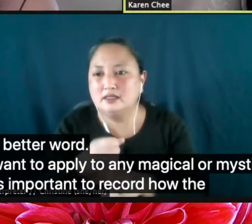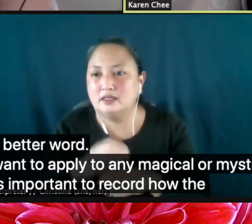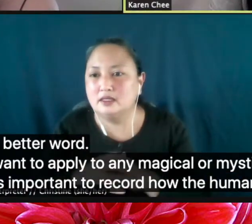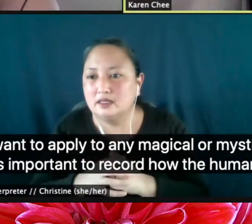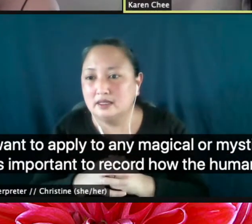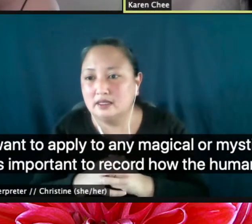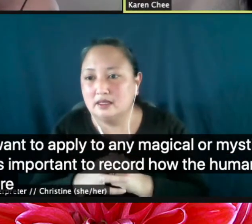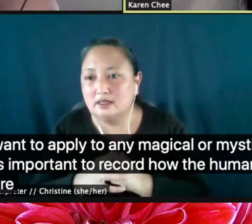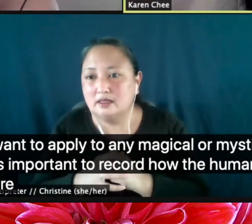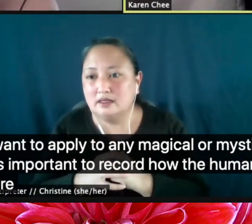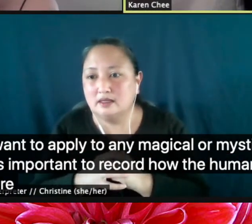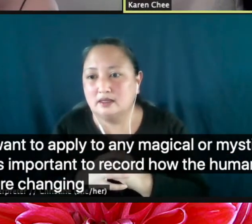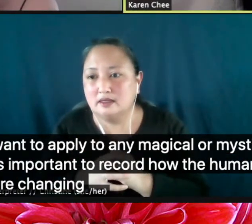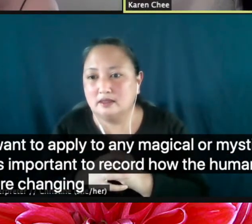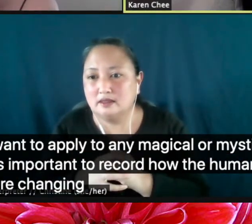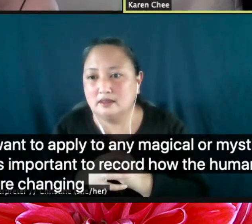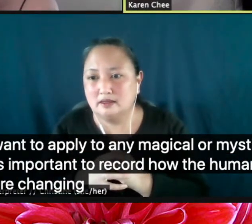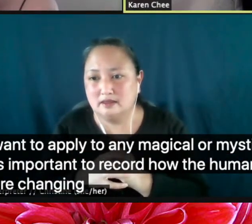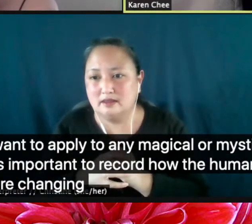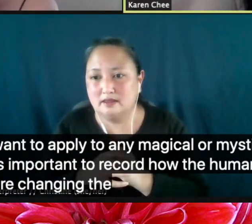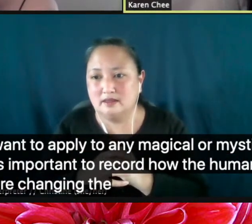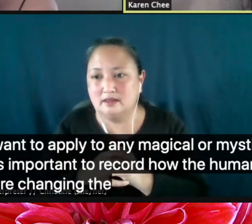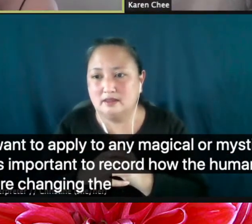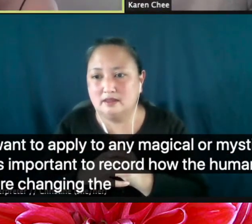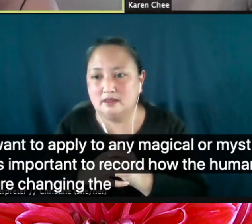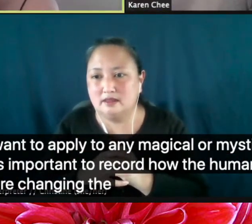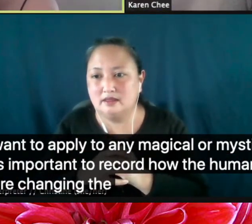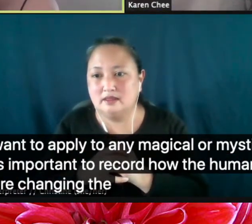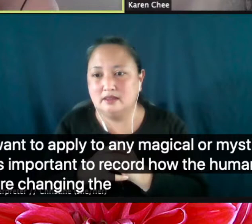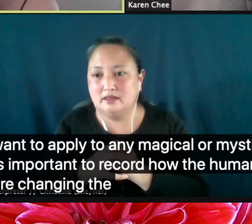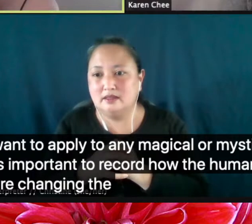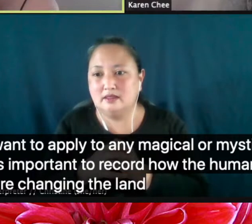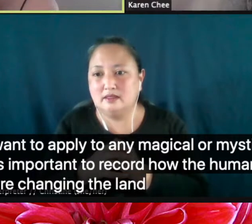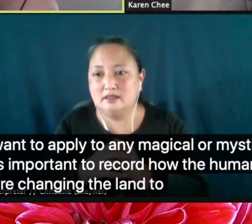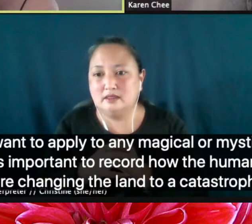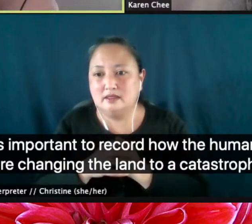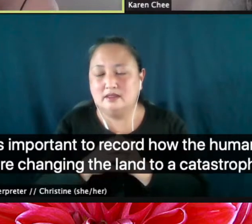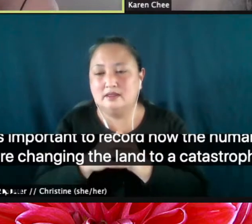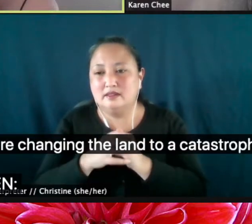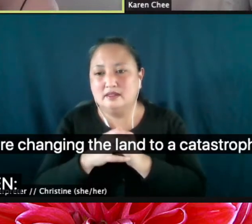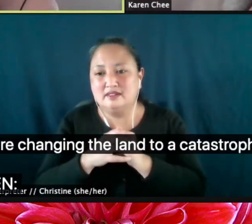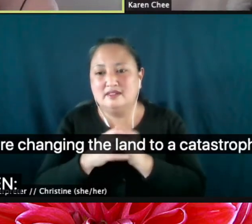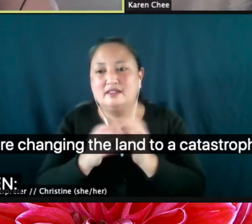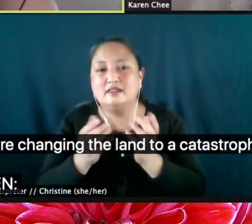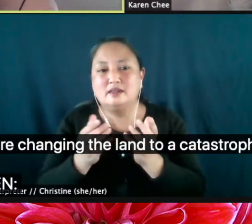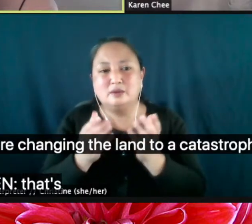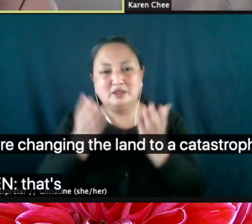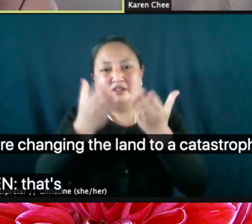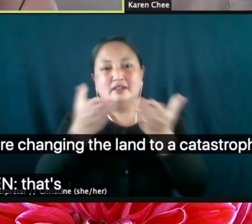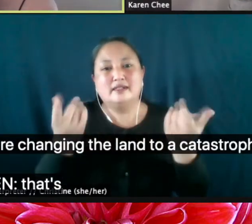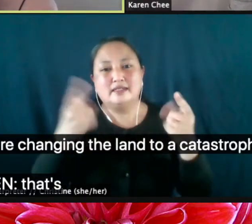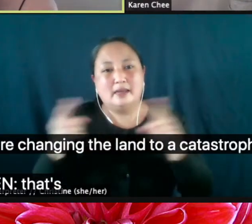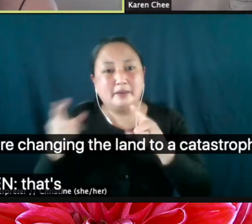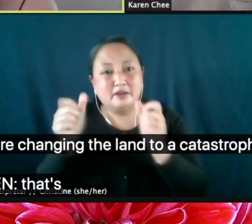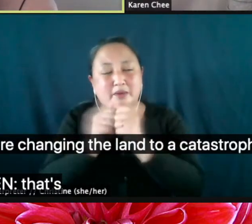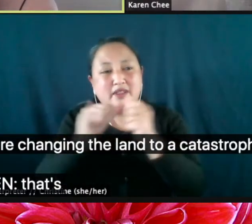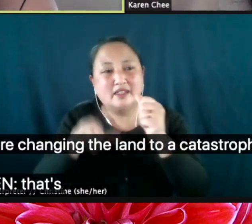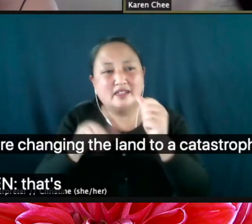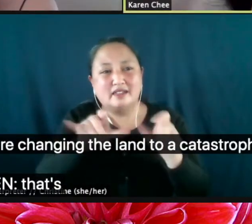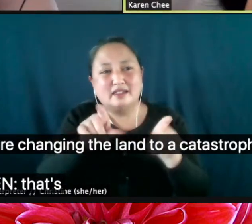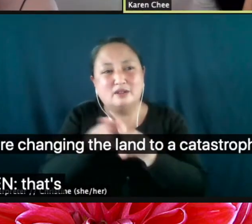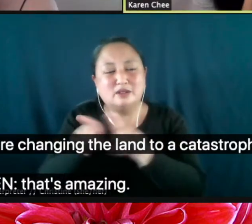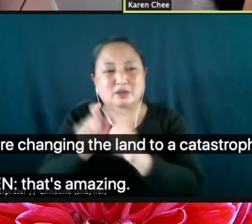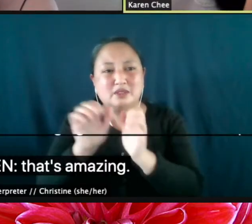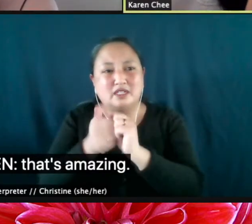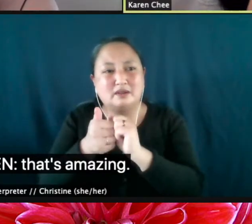Yeah, that's amazing. Yeah. Were there things kind of going off of that, and also I saw you